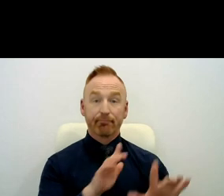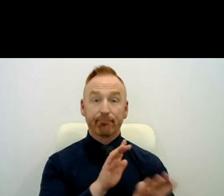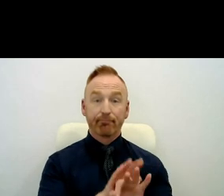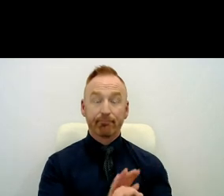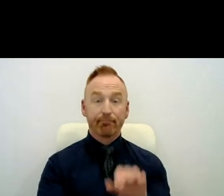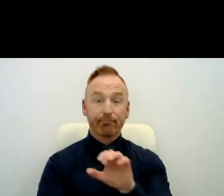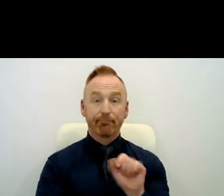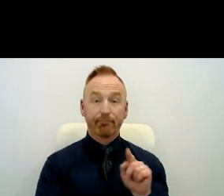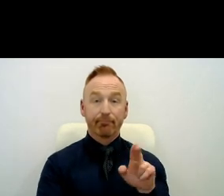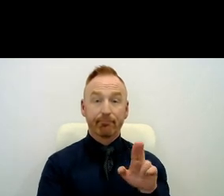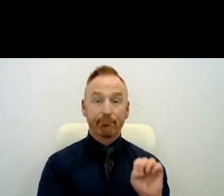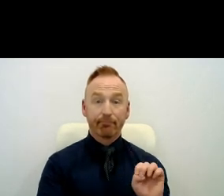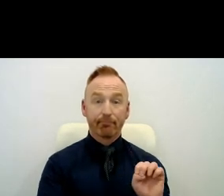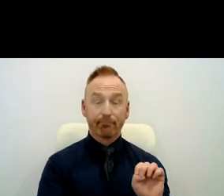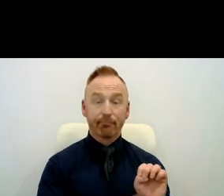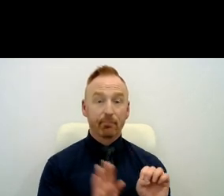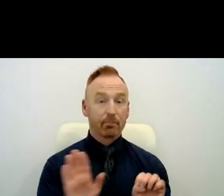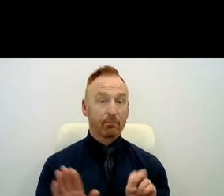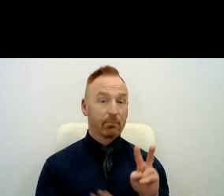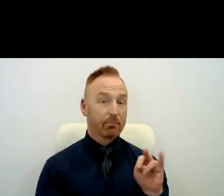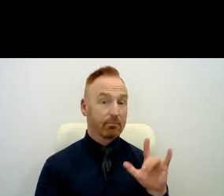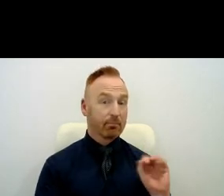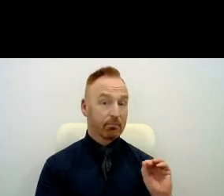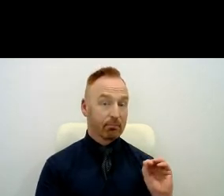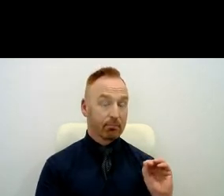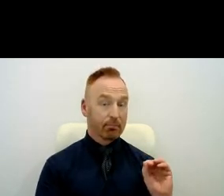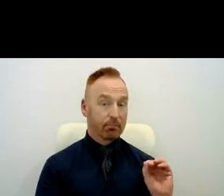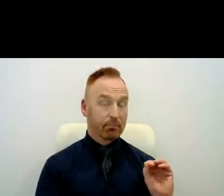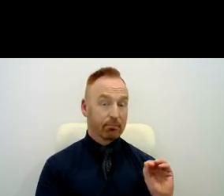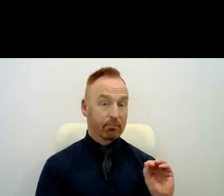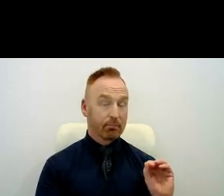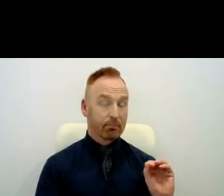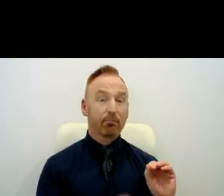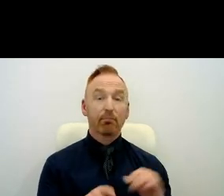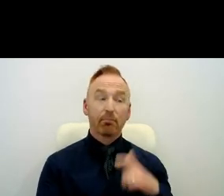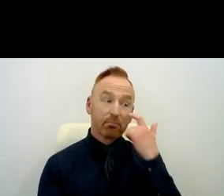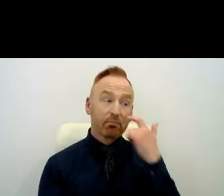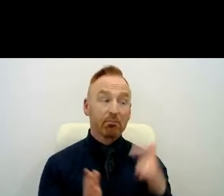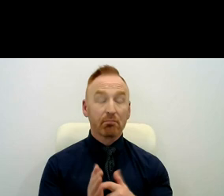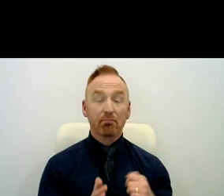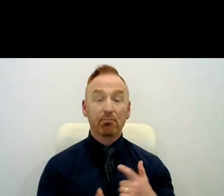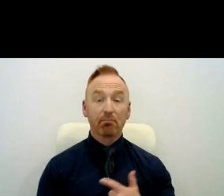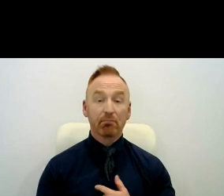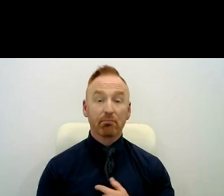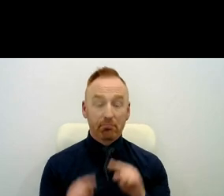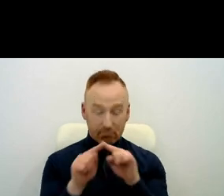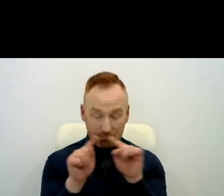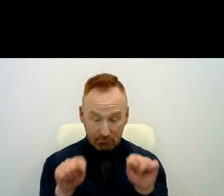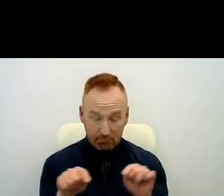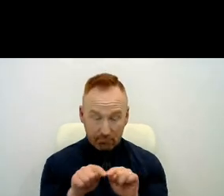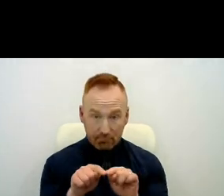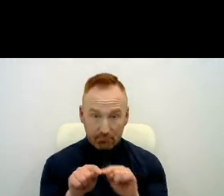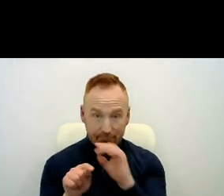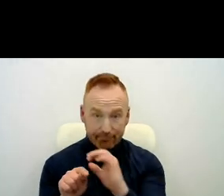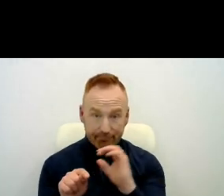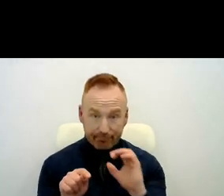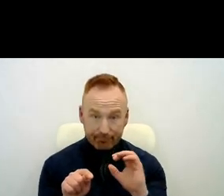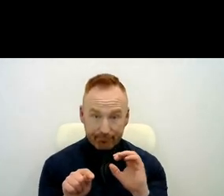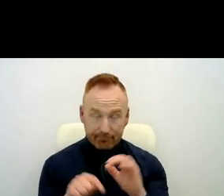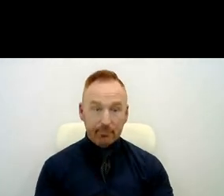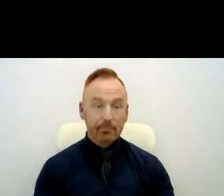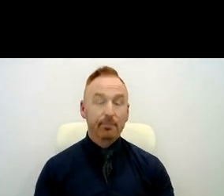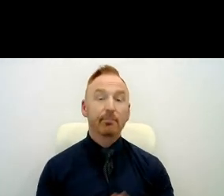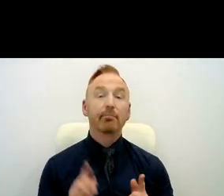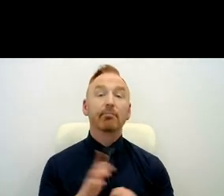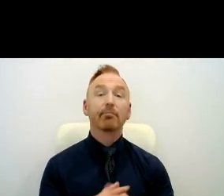select caption subtitles on your video controls. You will see a small box with CC written on it.